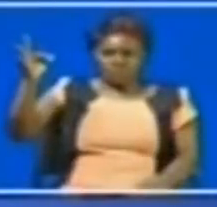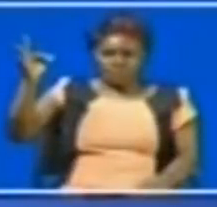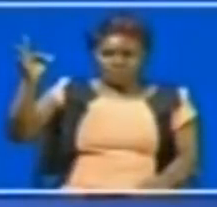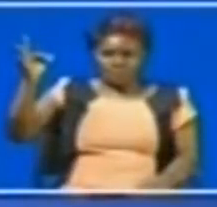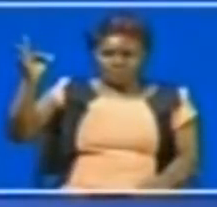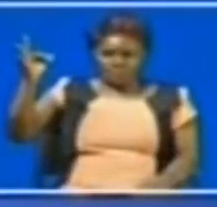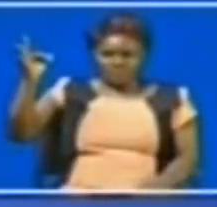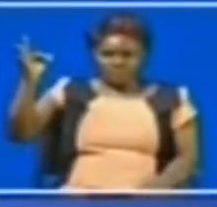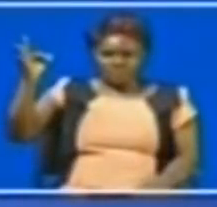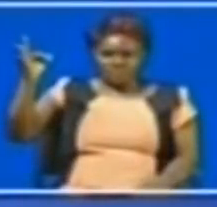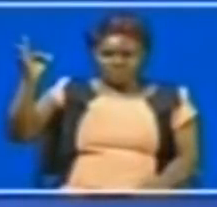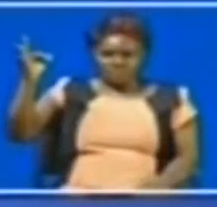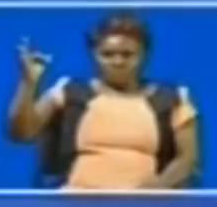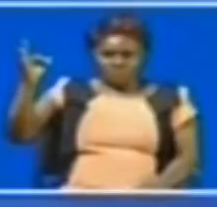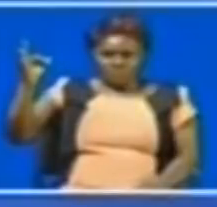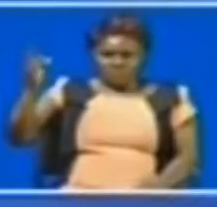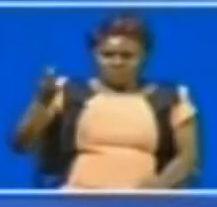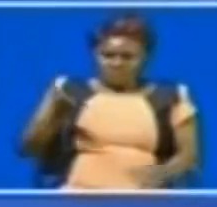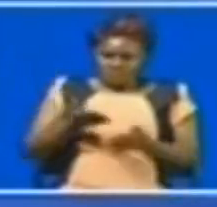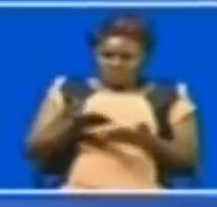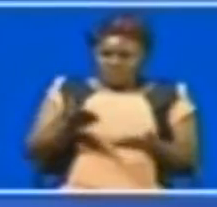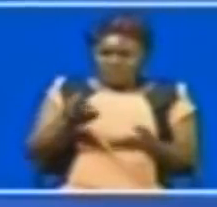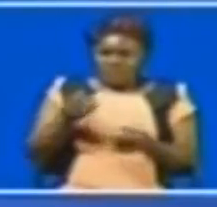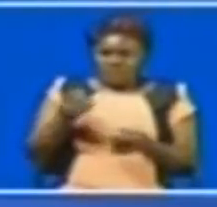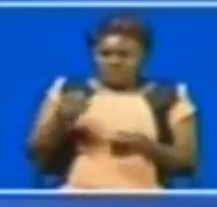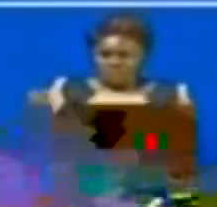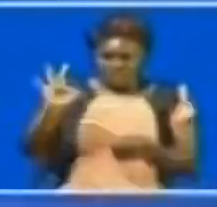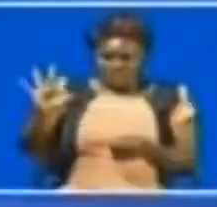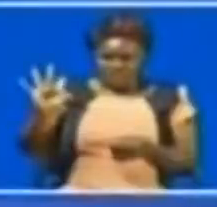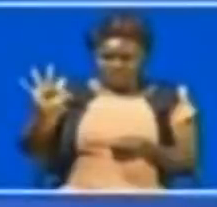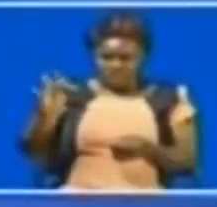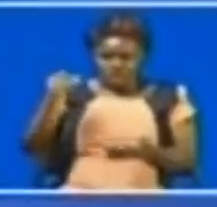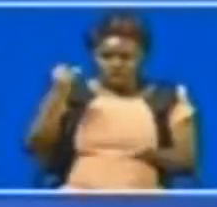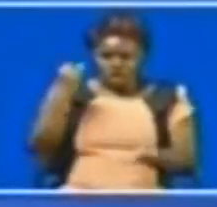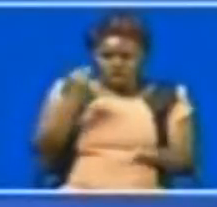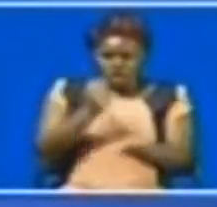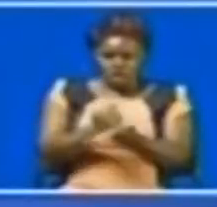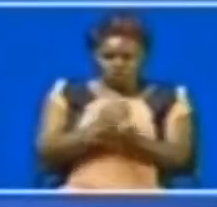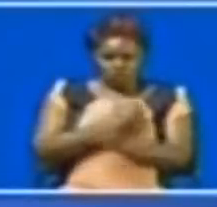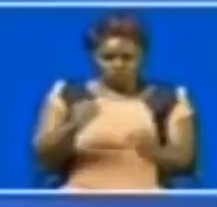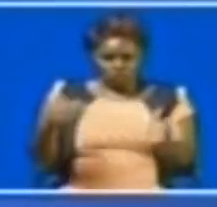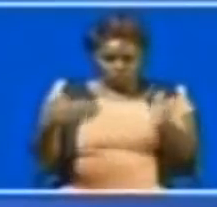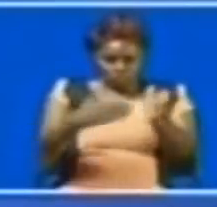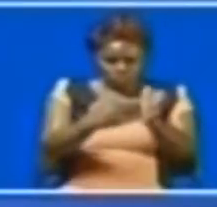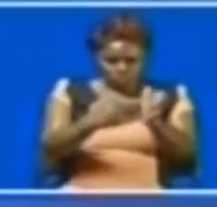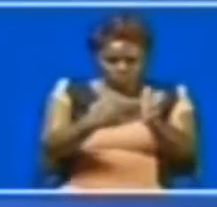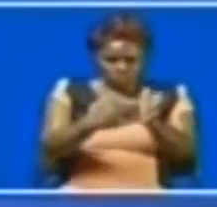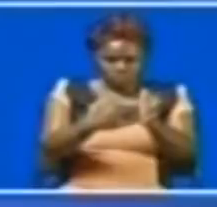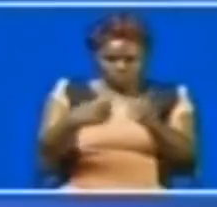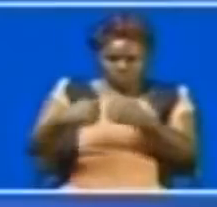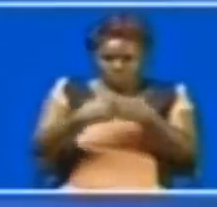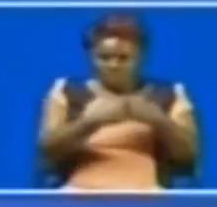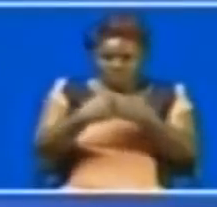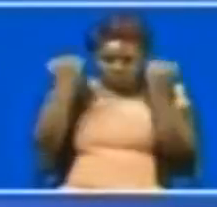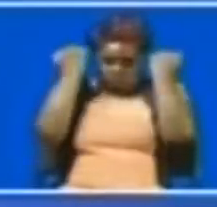Yeah. So what is keeping you at IEBC now? Because anyway, how many months is it? You've not been in office. A suspension, you got